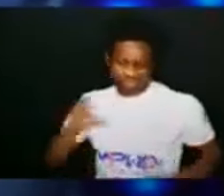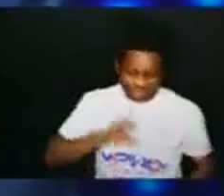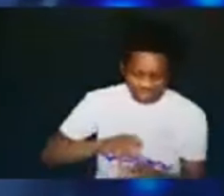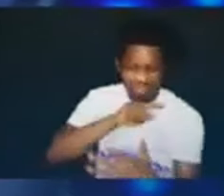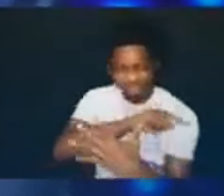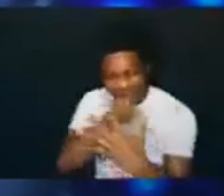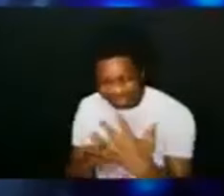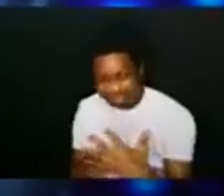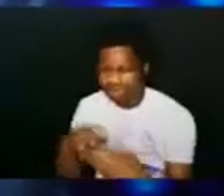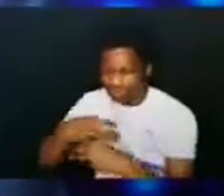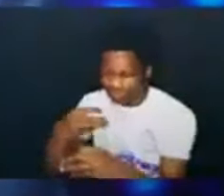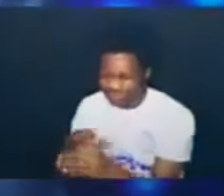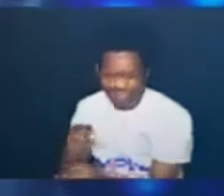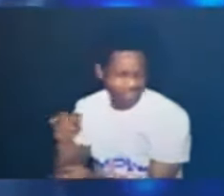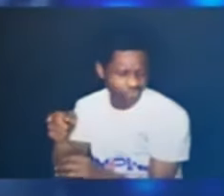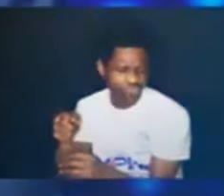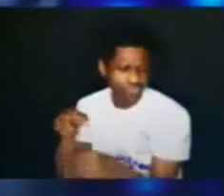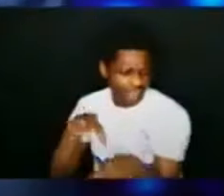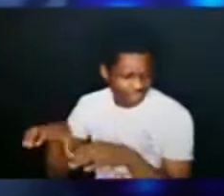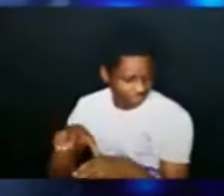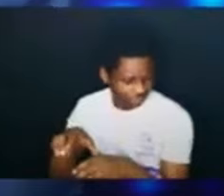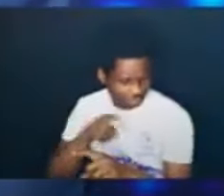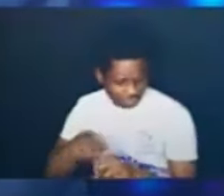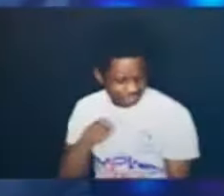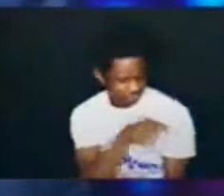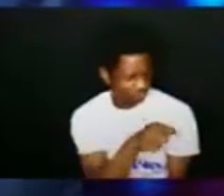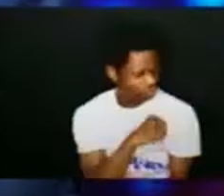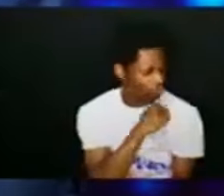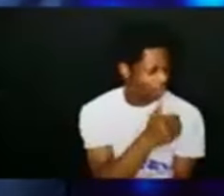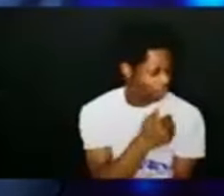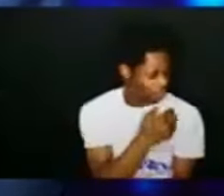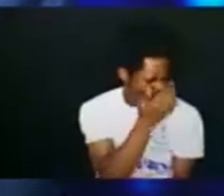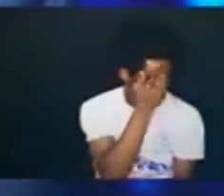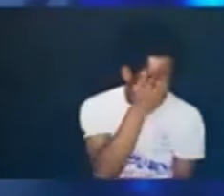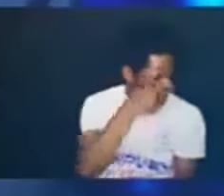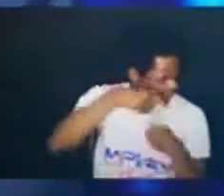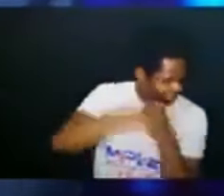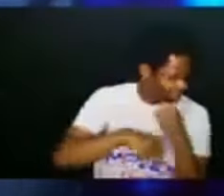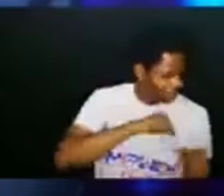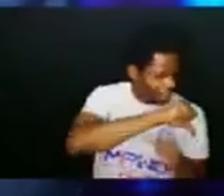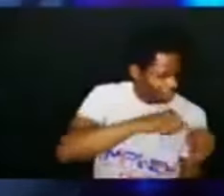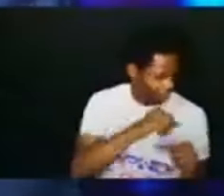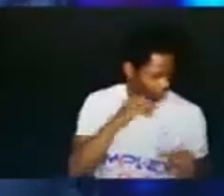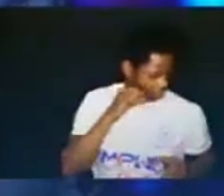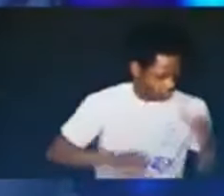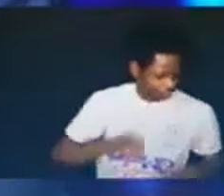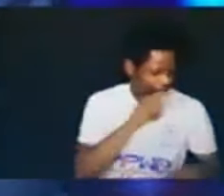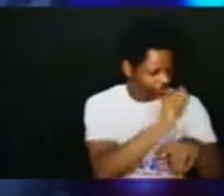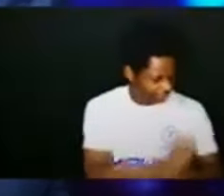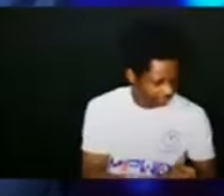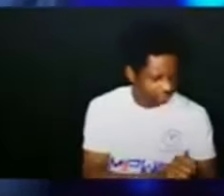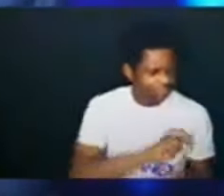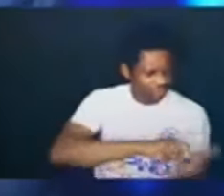these issues are concerned. She chose them to say, Munche ye, na emoka, muono, and to wa, waye